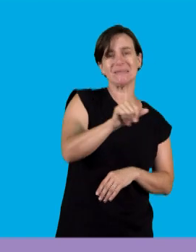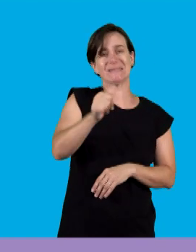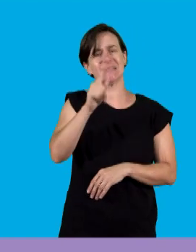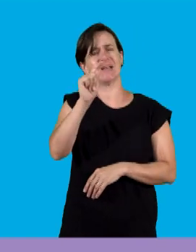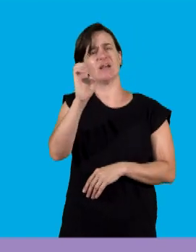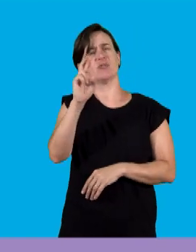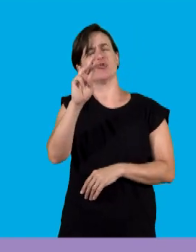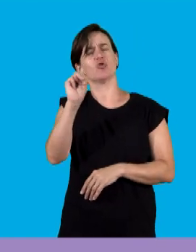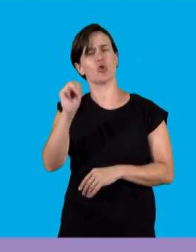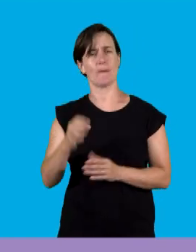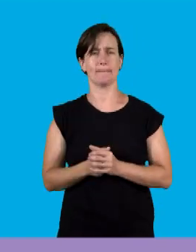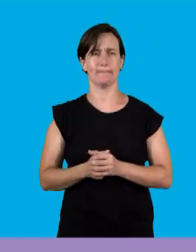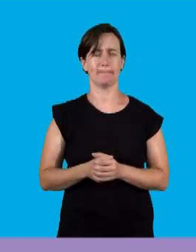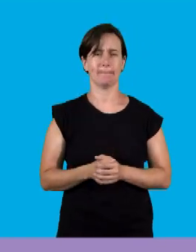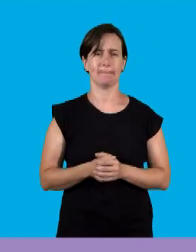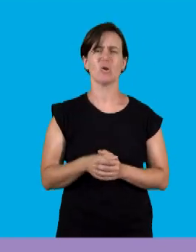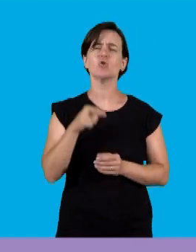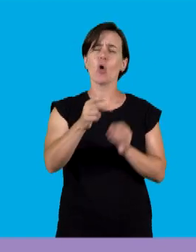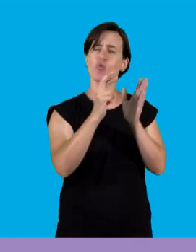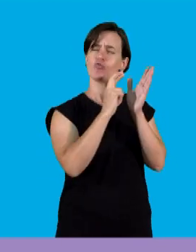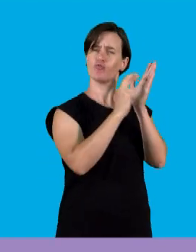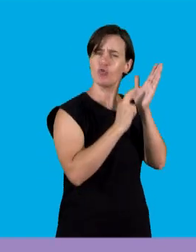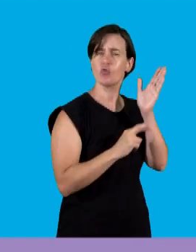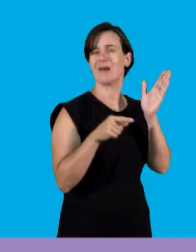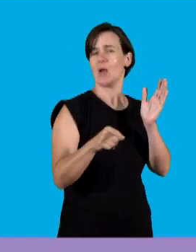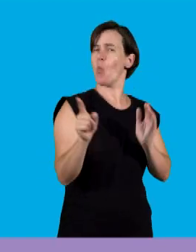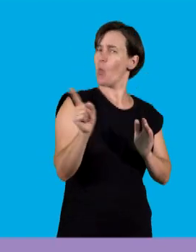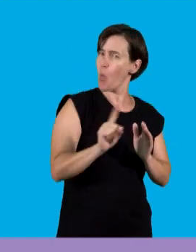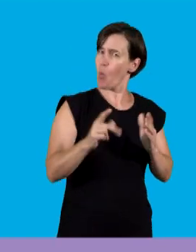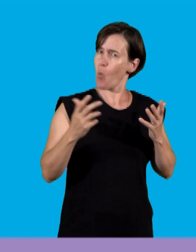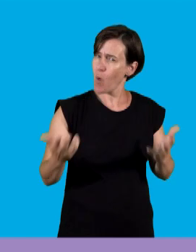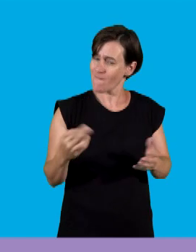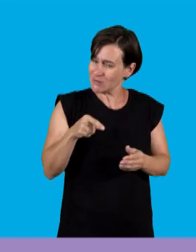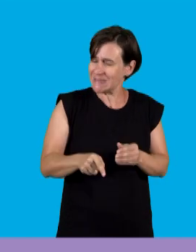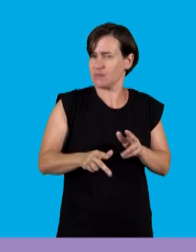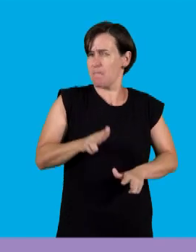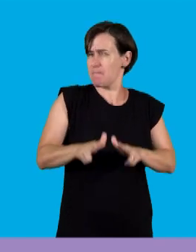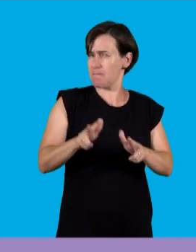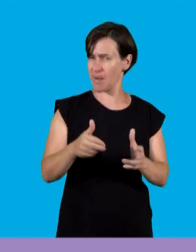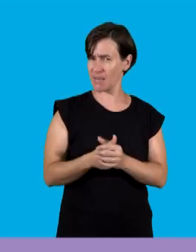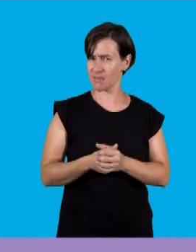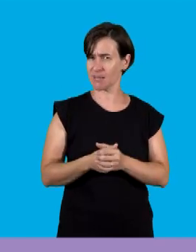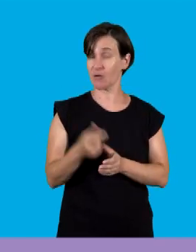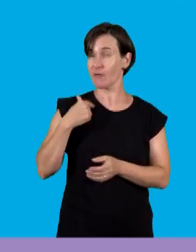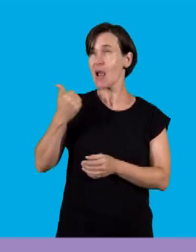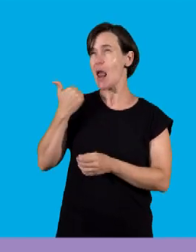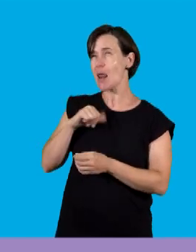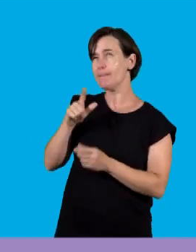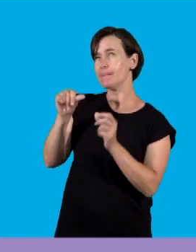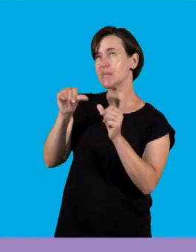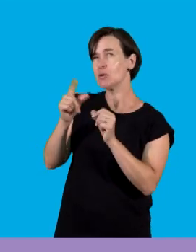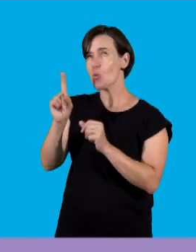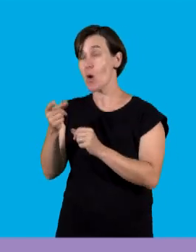that 12th term. So what would the rule be for this pattern in order for us